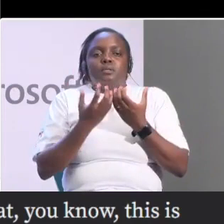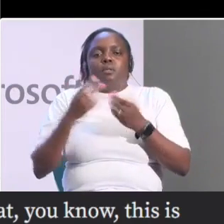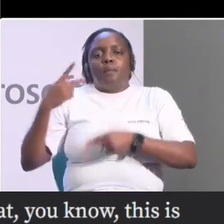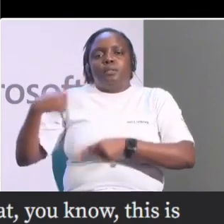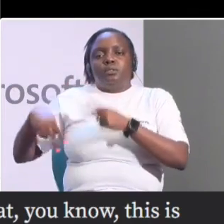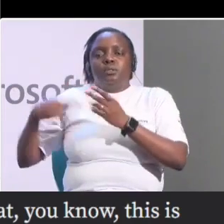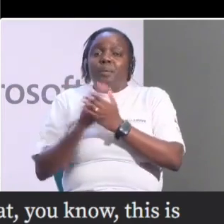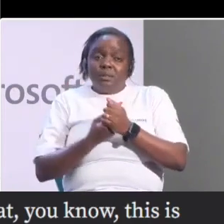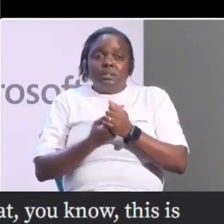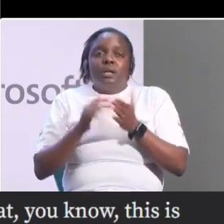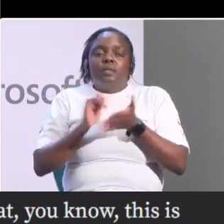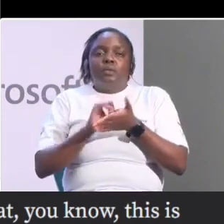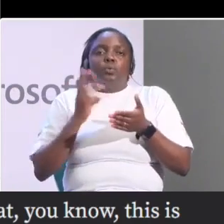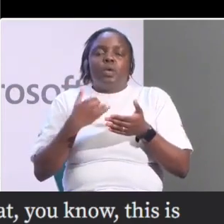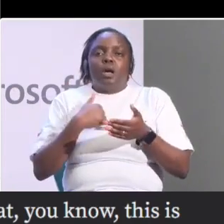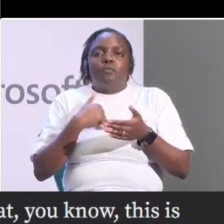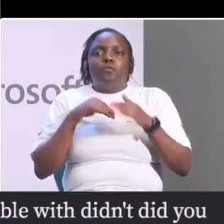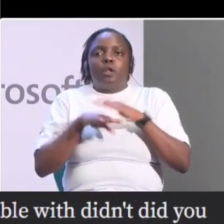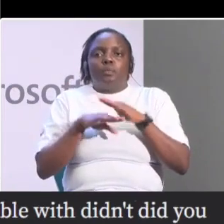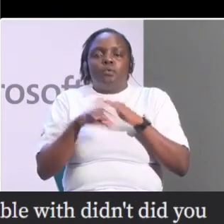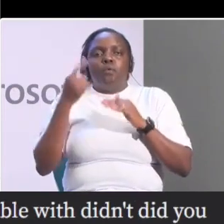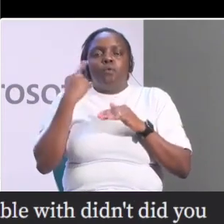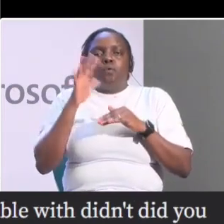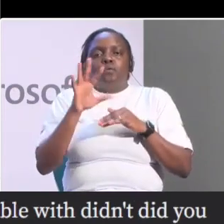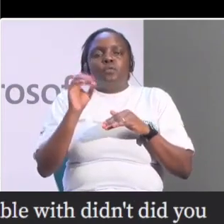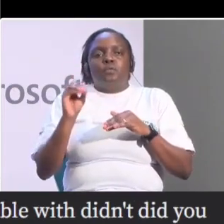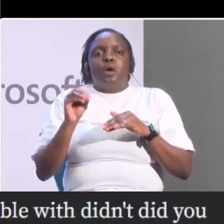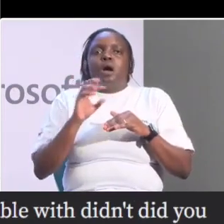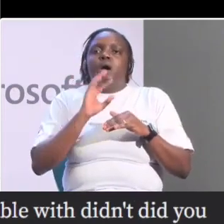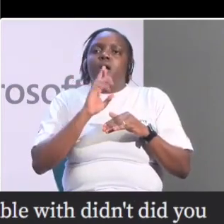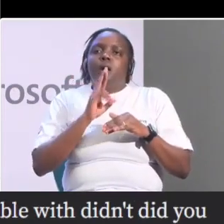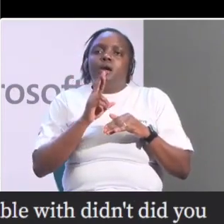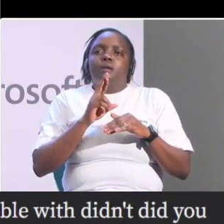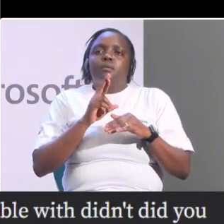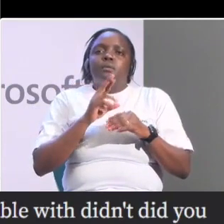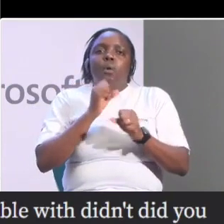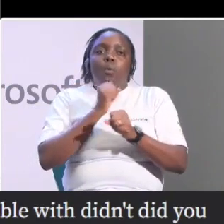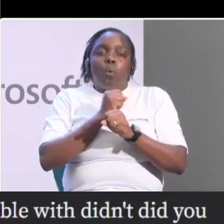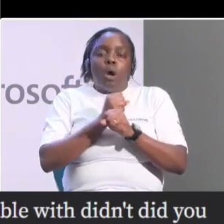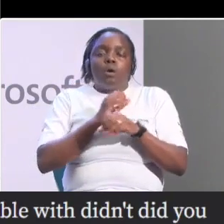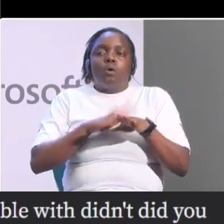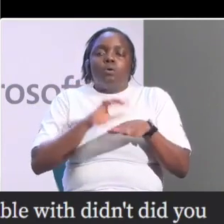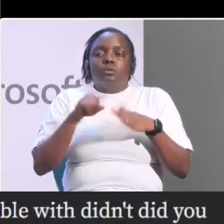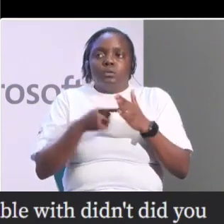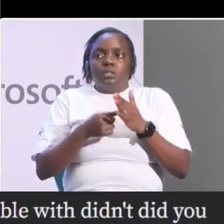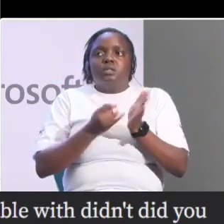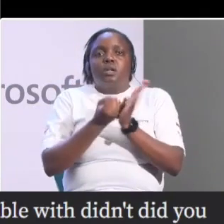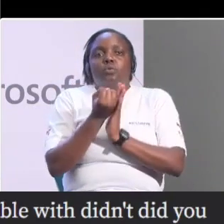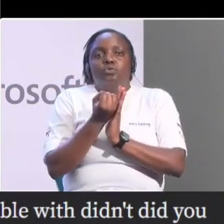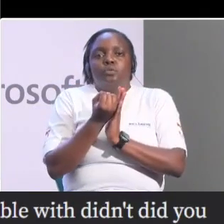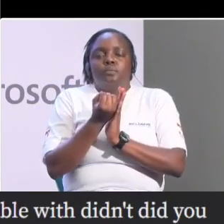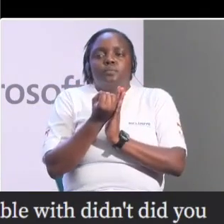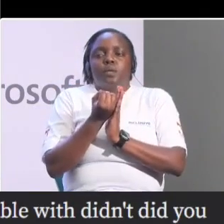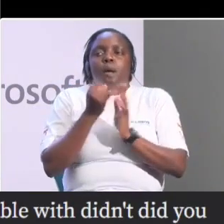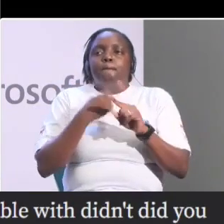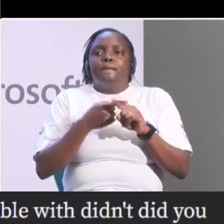partners that we have at Valuable 500 are all companies that want to work on disability inclusion. But